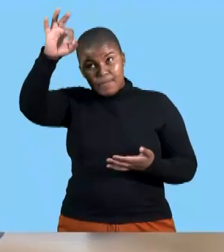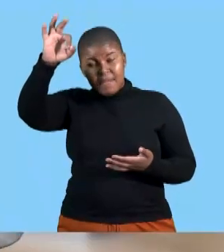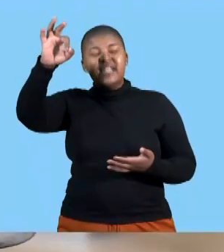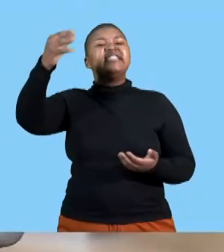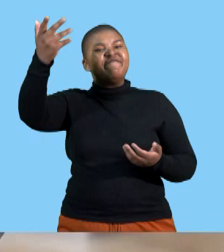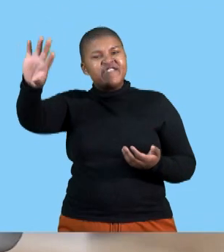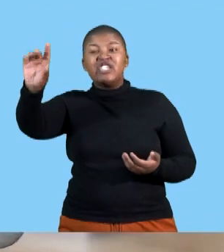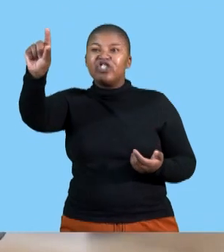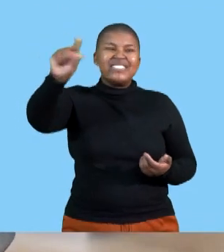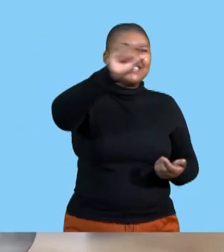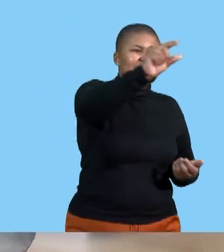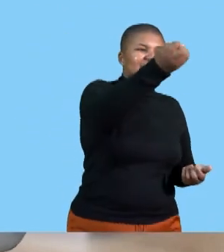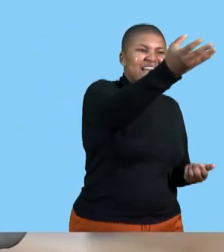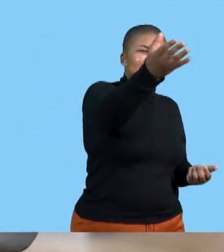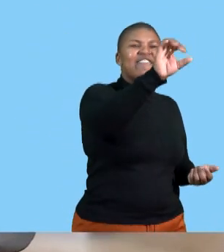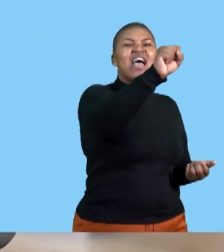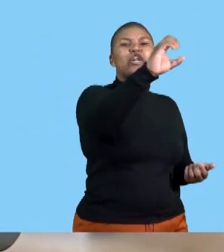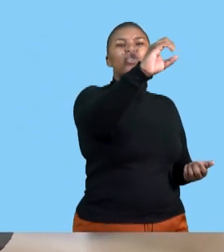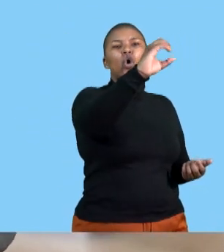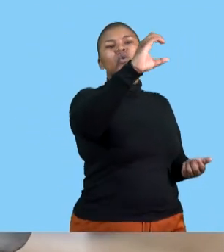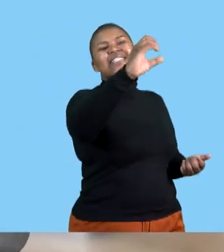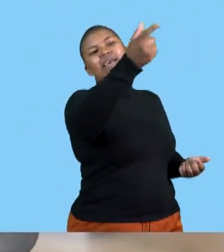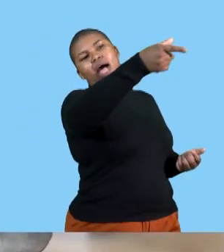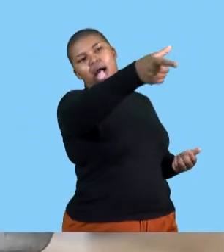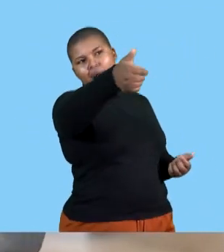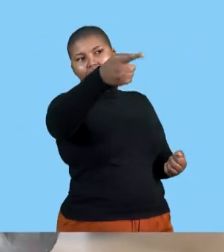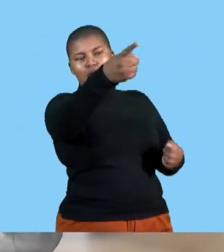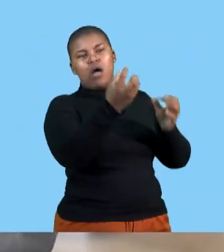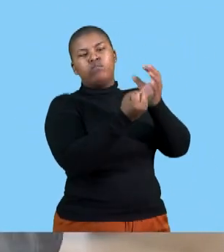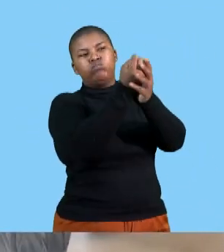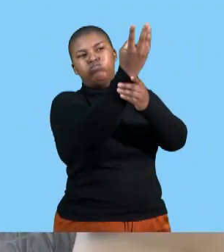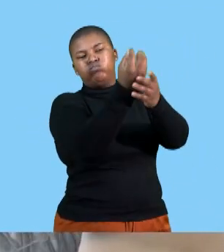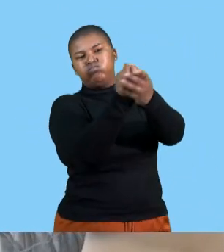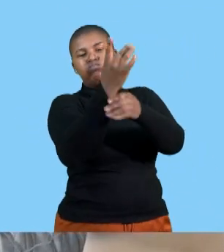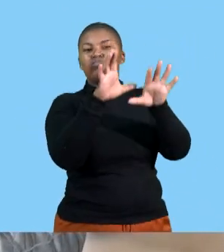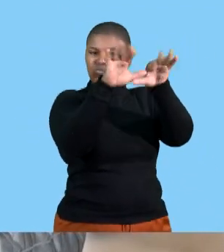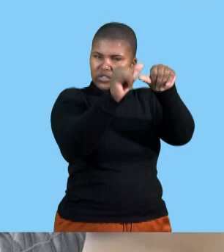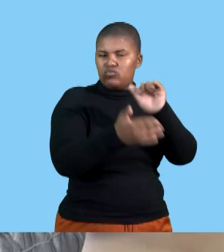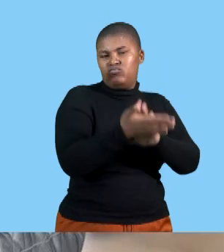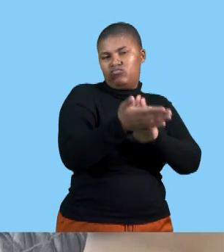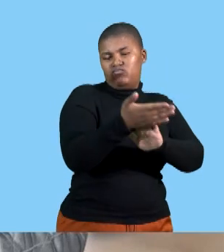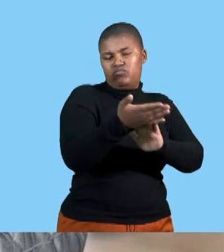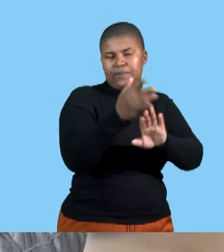finance other state departments in order for those state departments to continue operating.